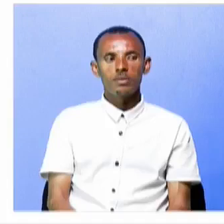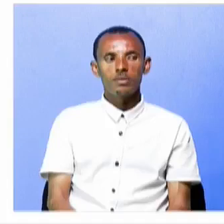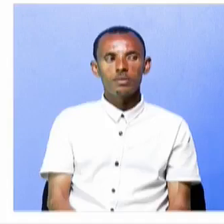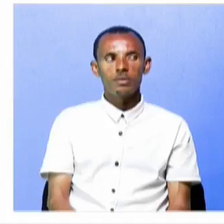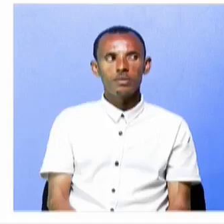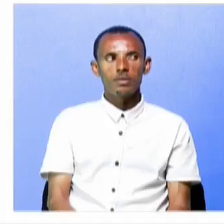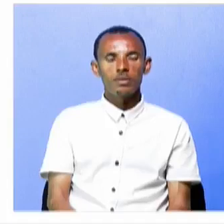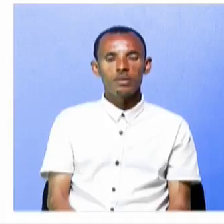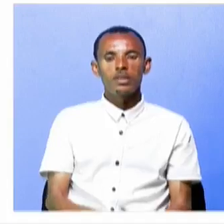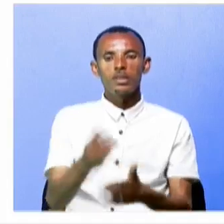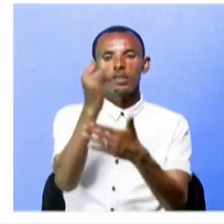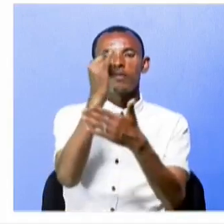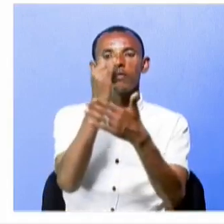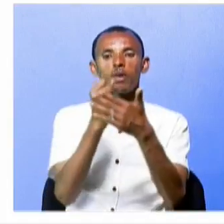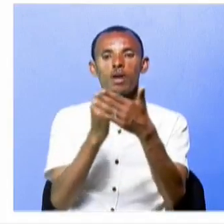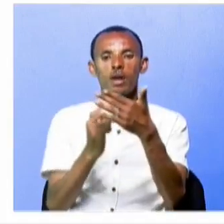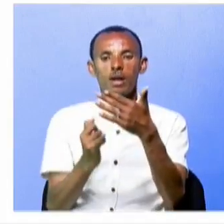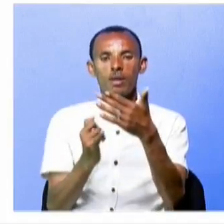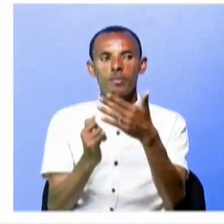In the figure